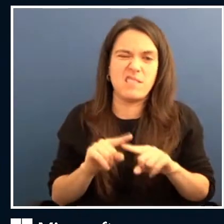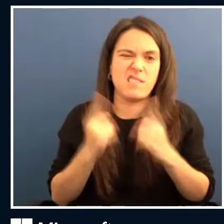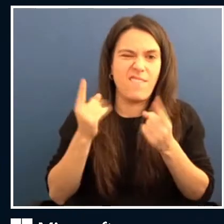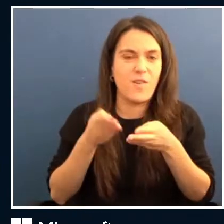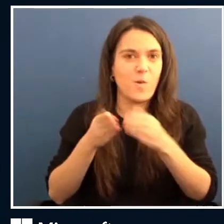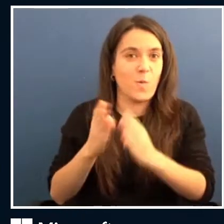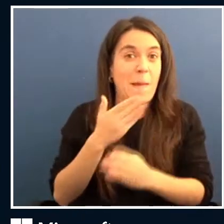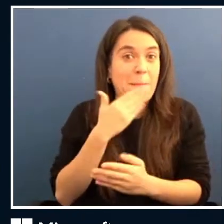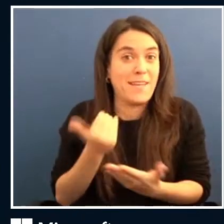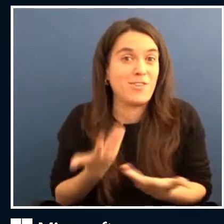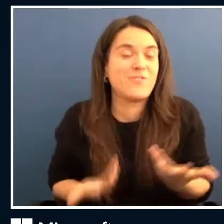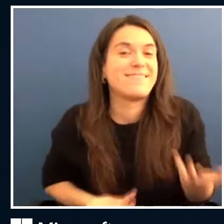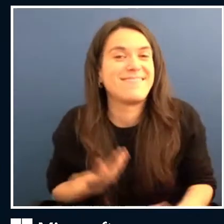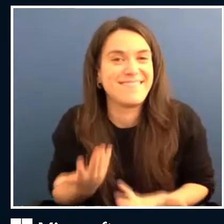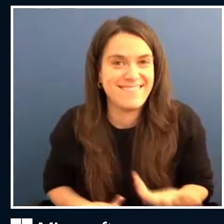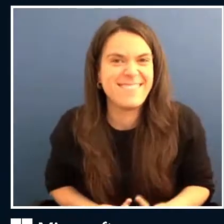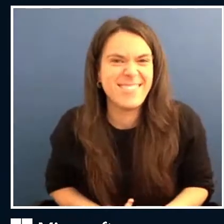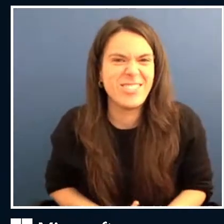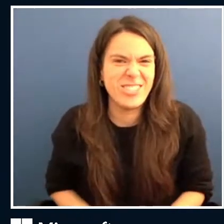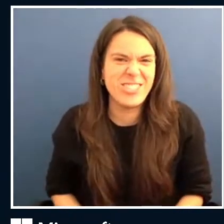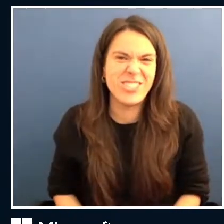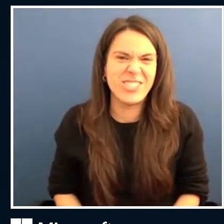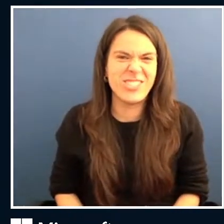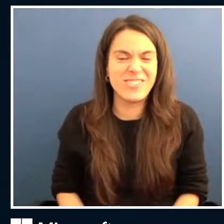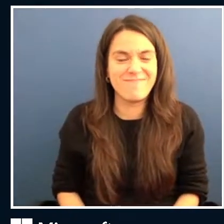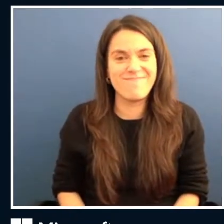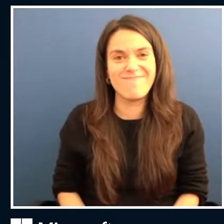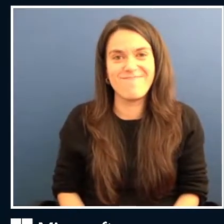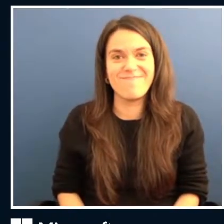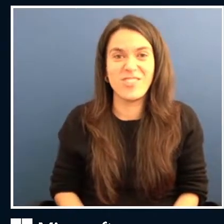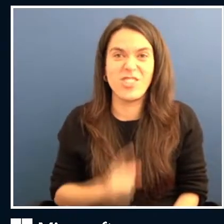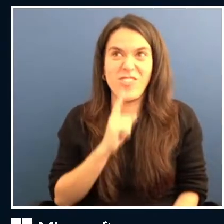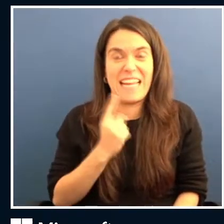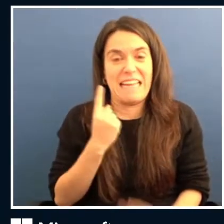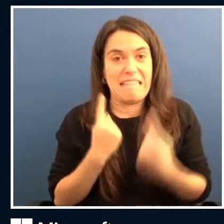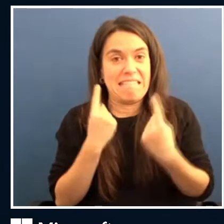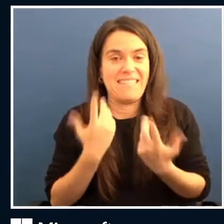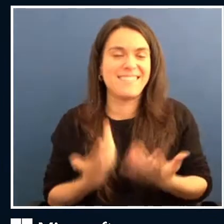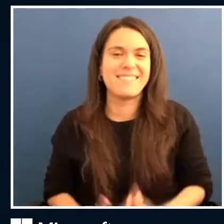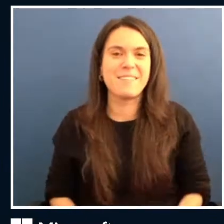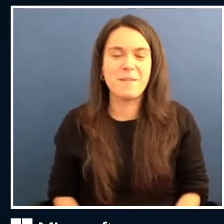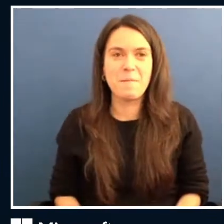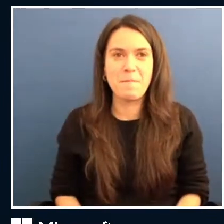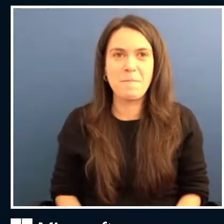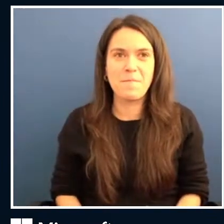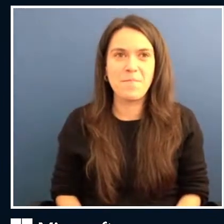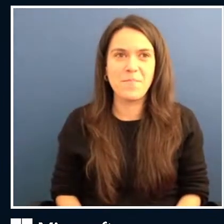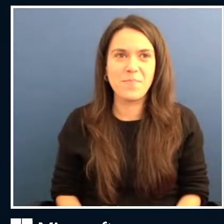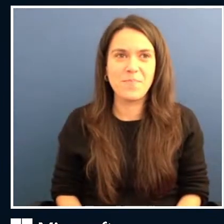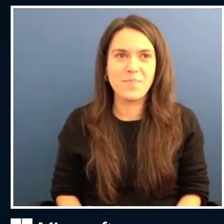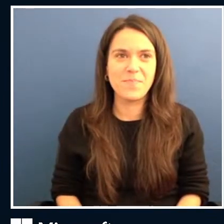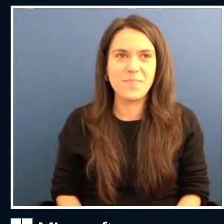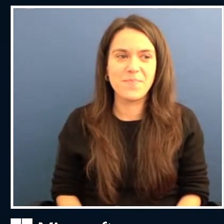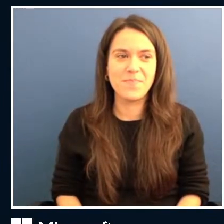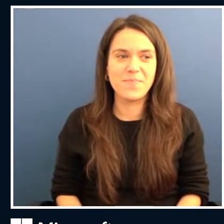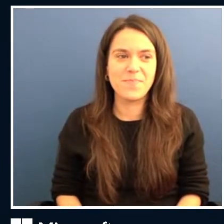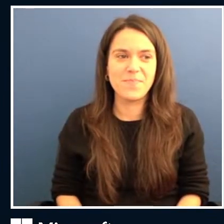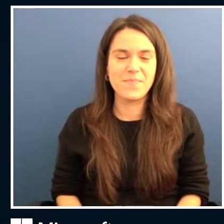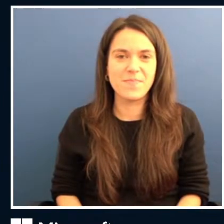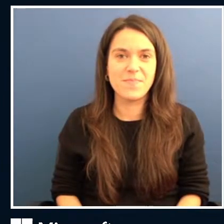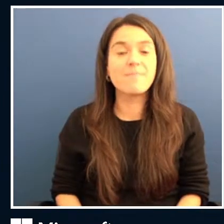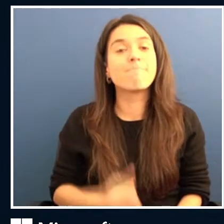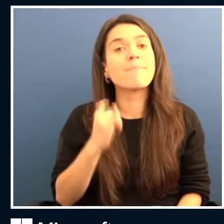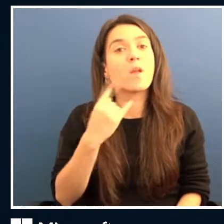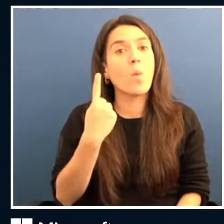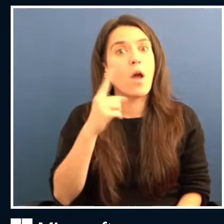yeah, TensorFlow would be make more sense in the situation. Yeah, actually, one point here is that